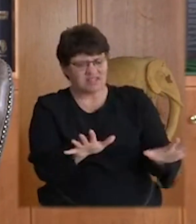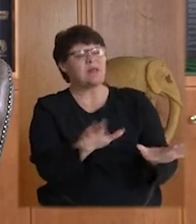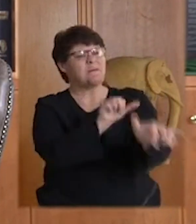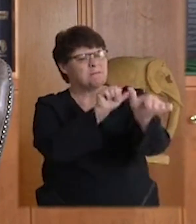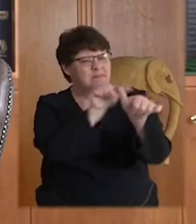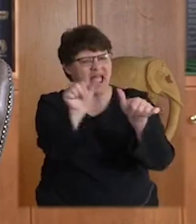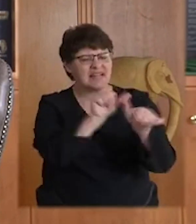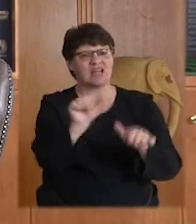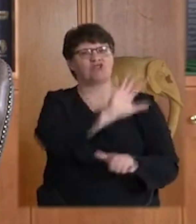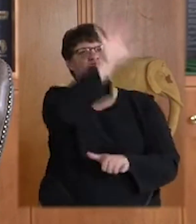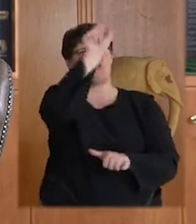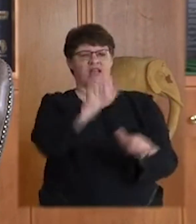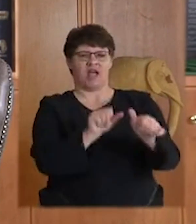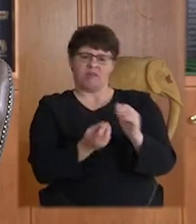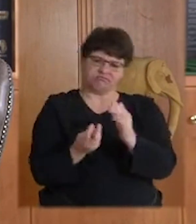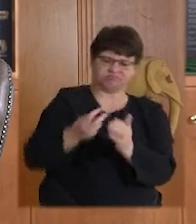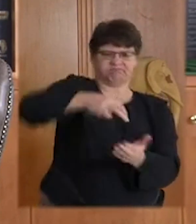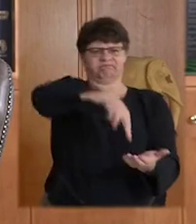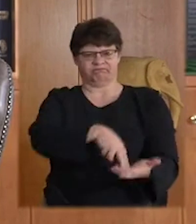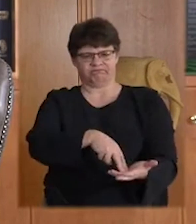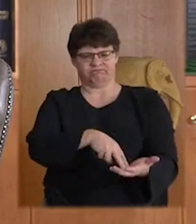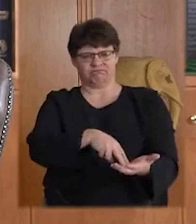country, a more equal country.